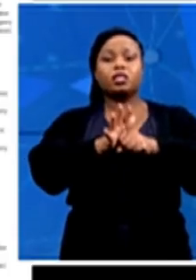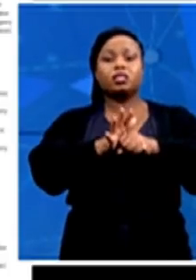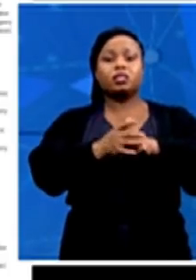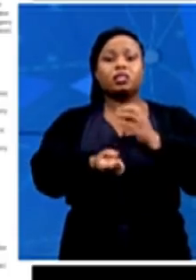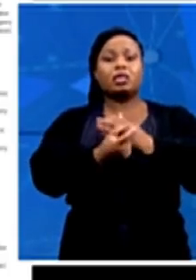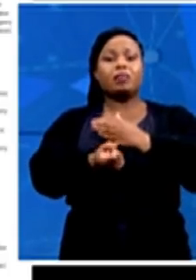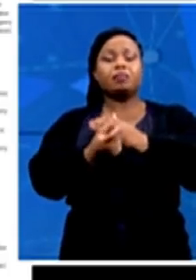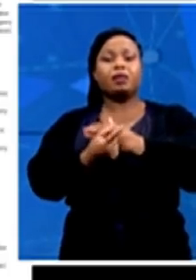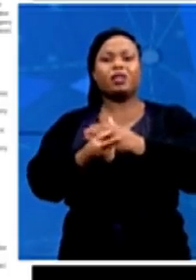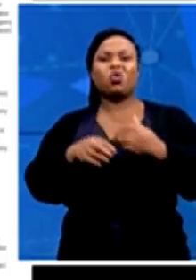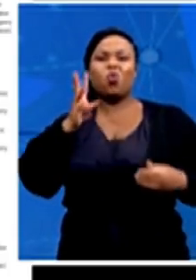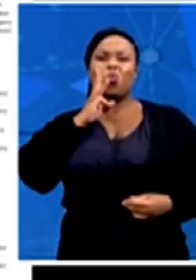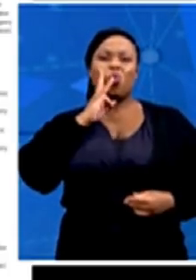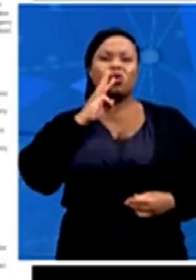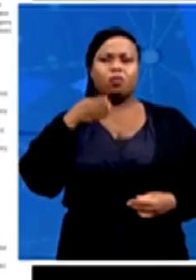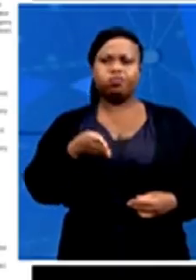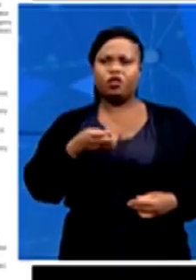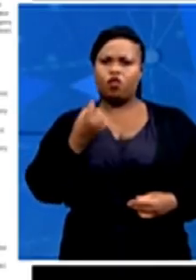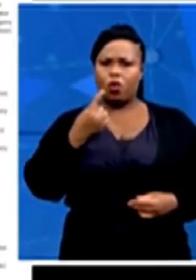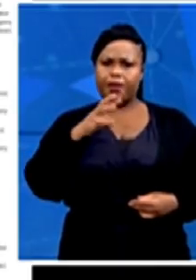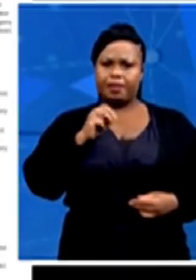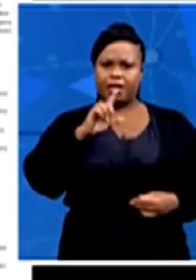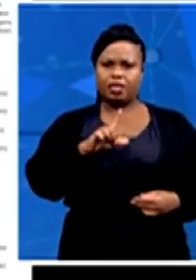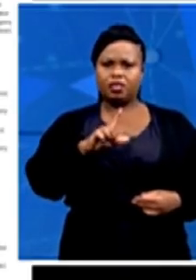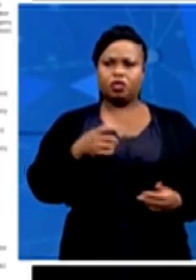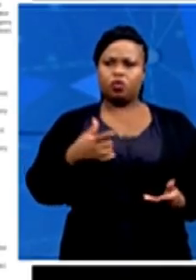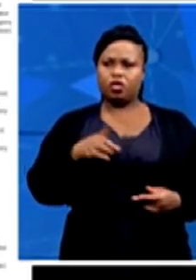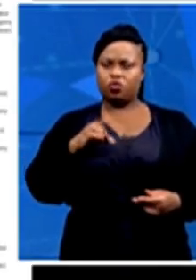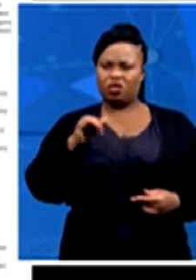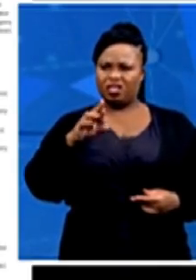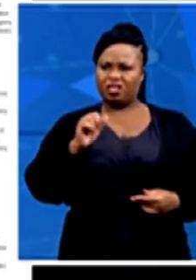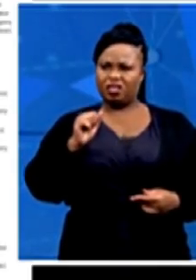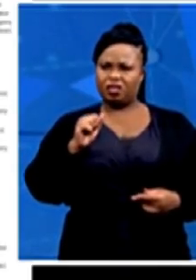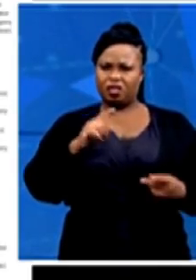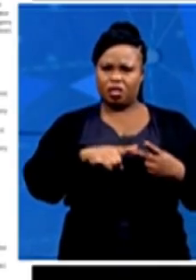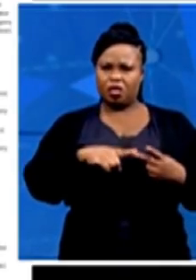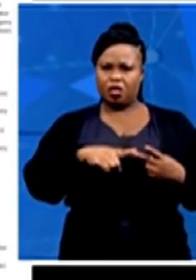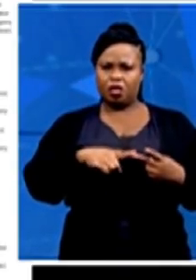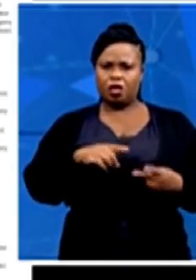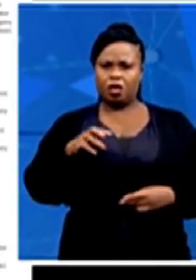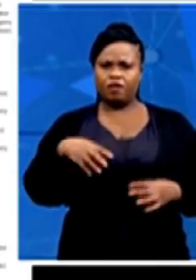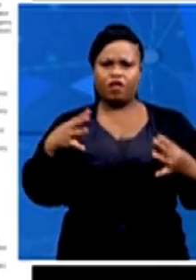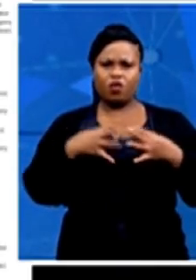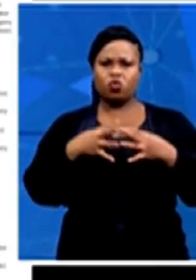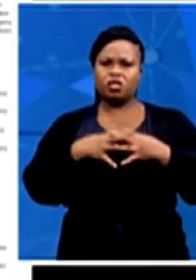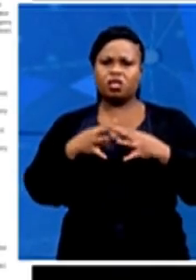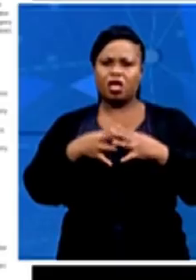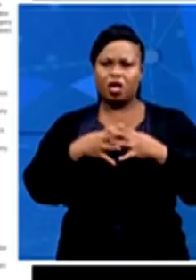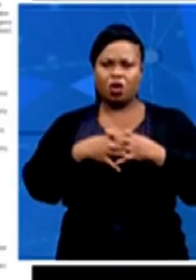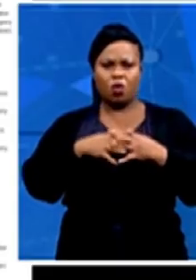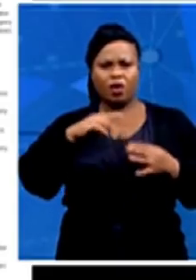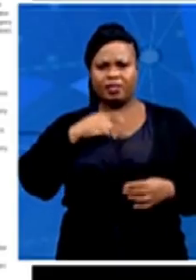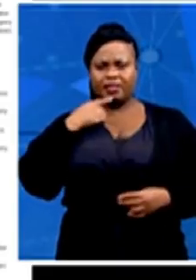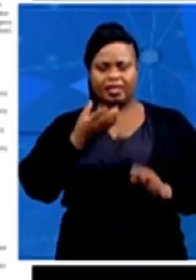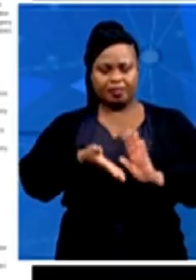milliliter in the Dorens, Rawsonville, Touws River and Worcester, which is commensurate to increasing in cases in the Breda Valley